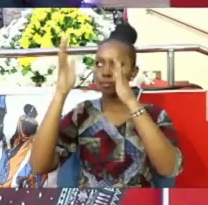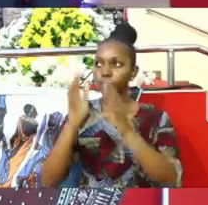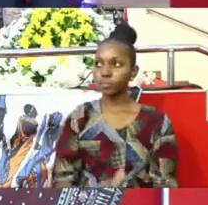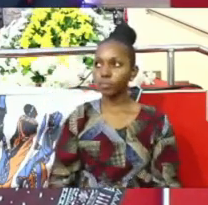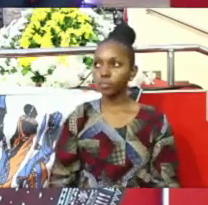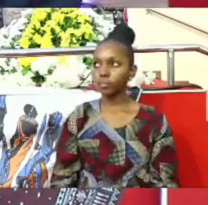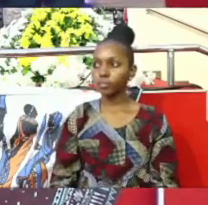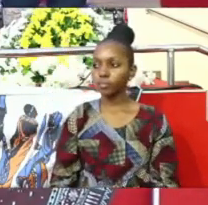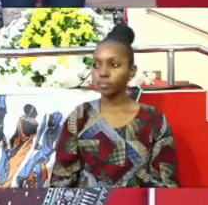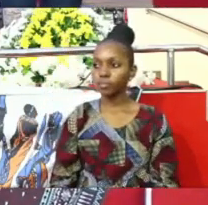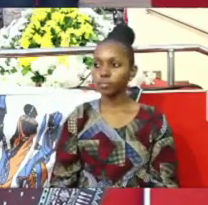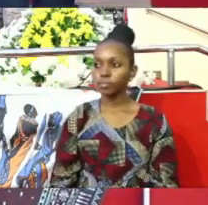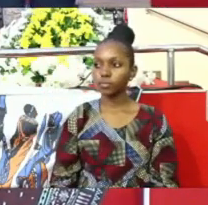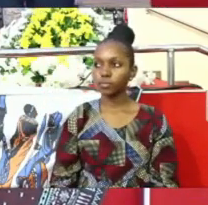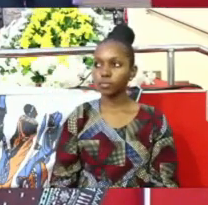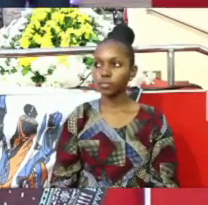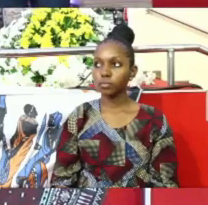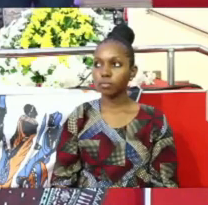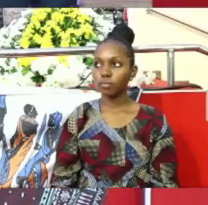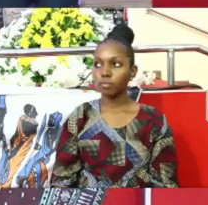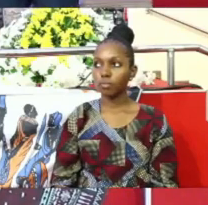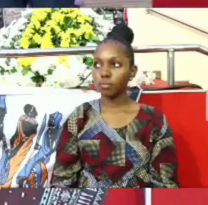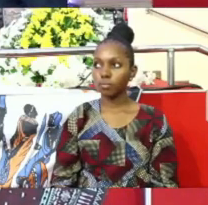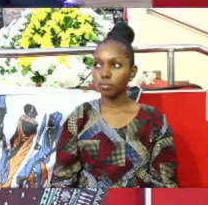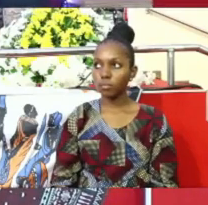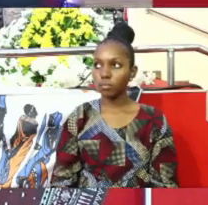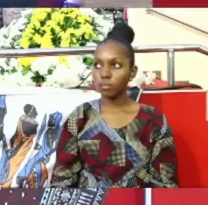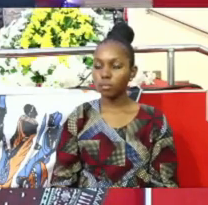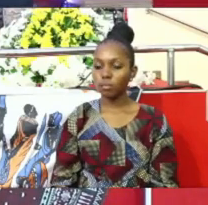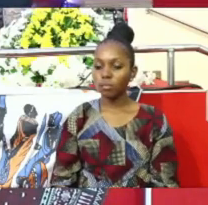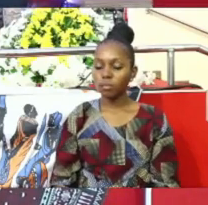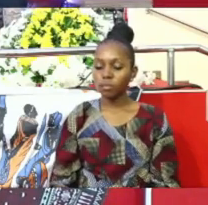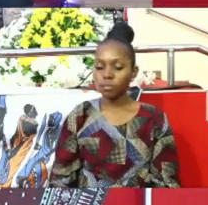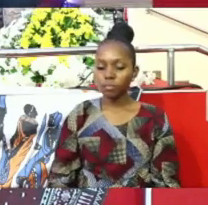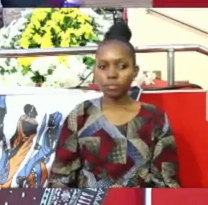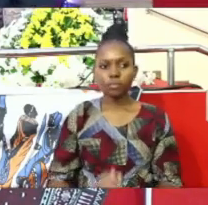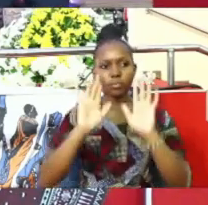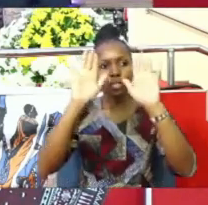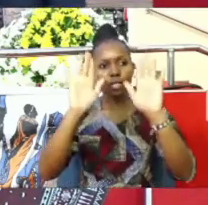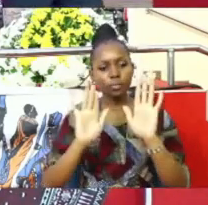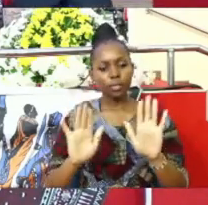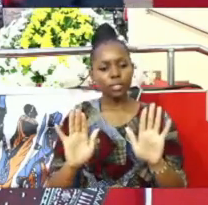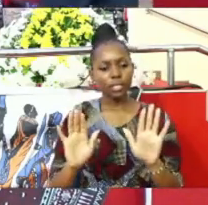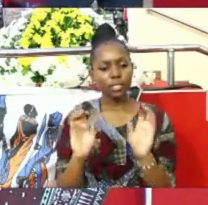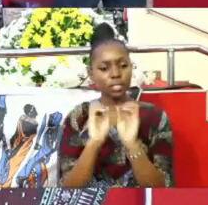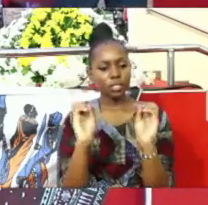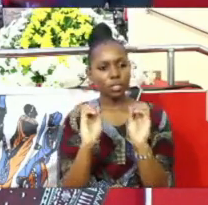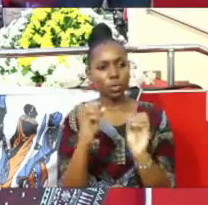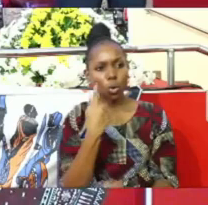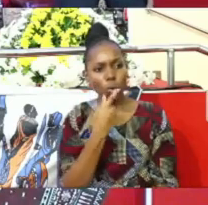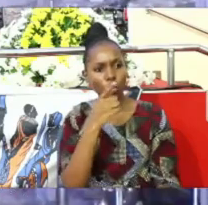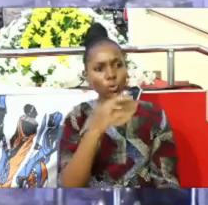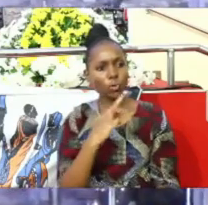not matter the gender. Haijalishi jinsia. It does not matter who you are or where you are. Haijalishi wewe ni nani na